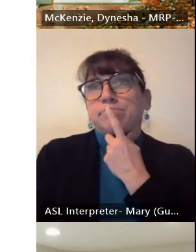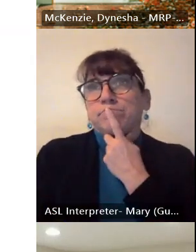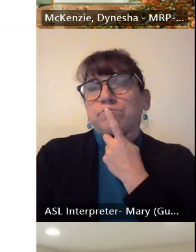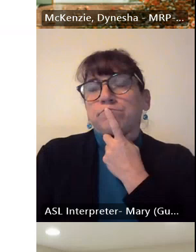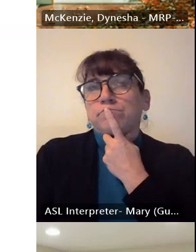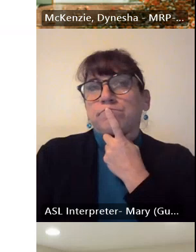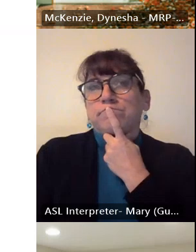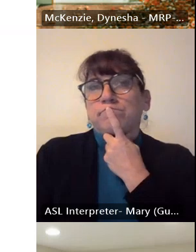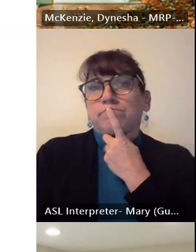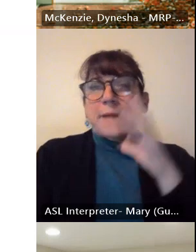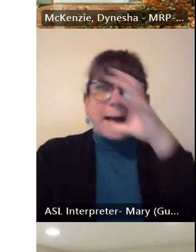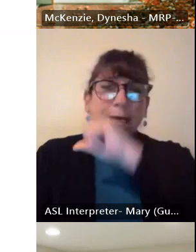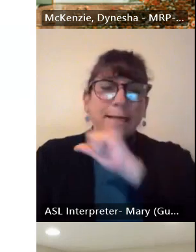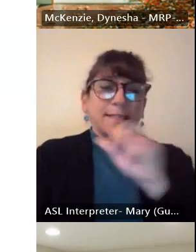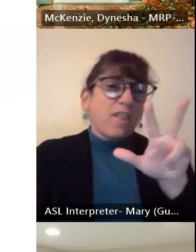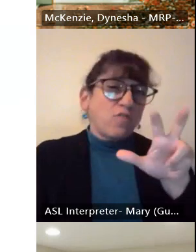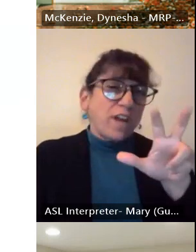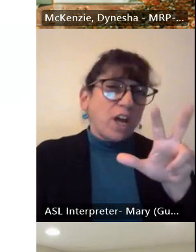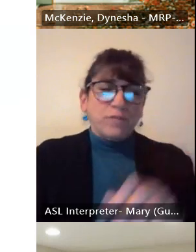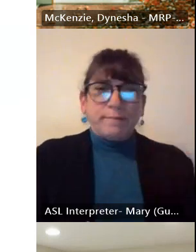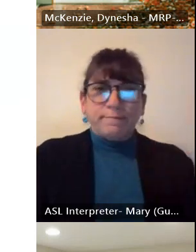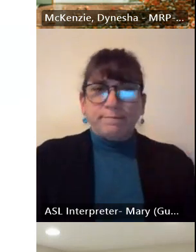I guess 300.